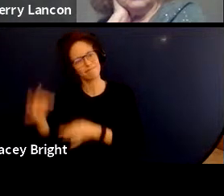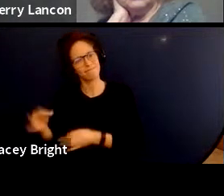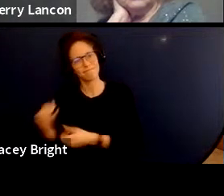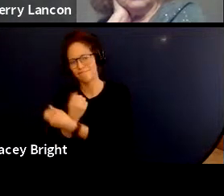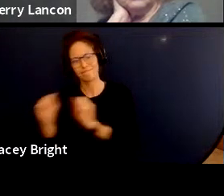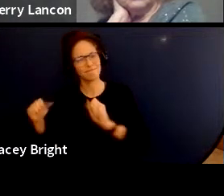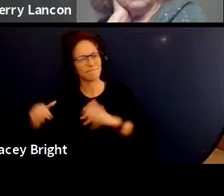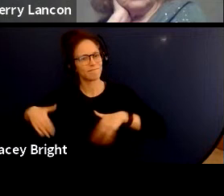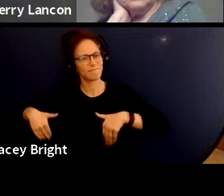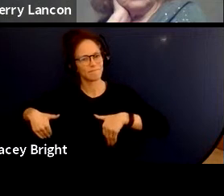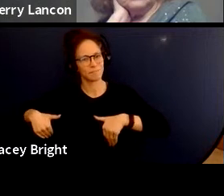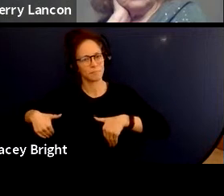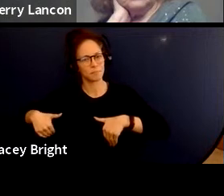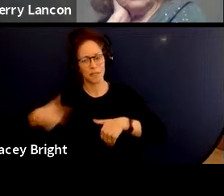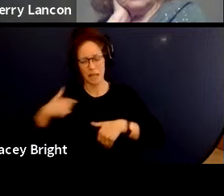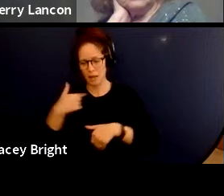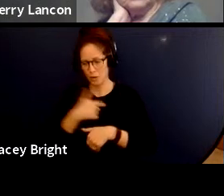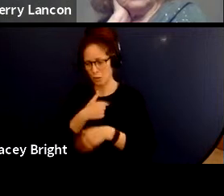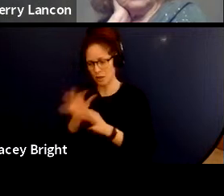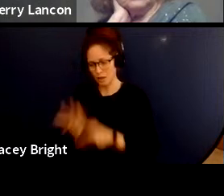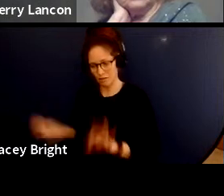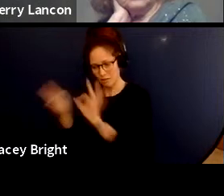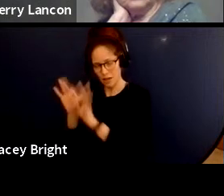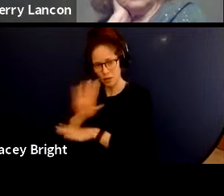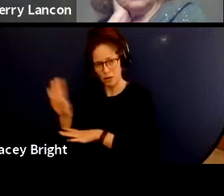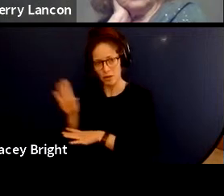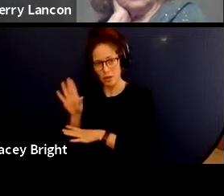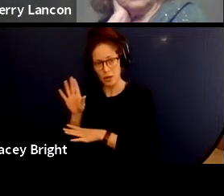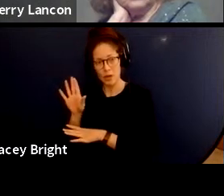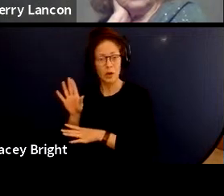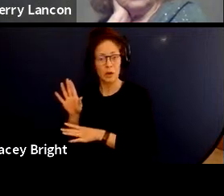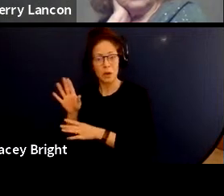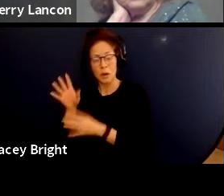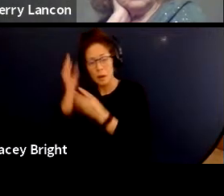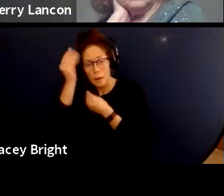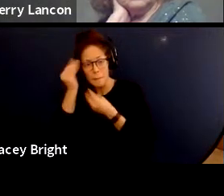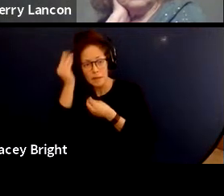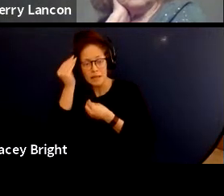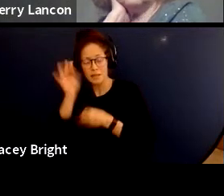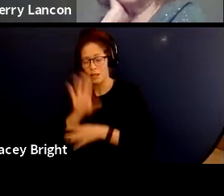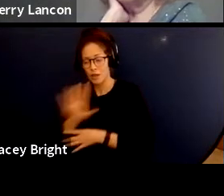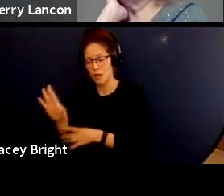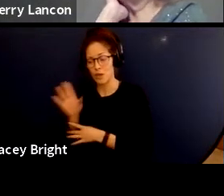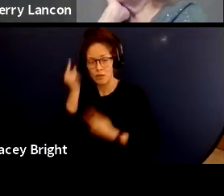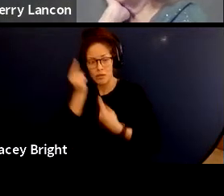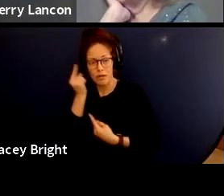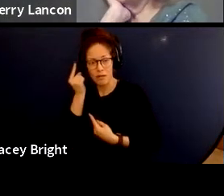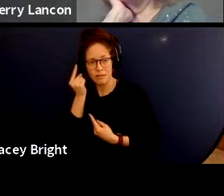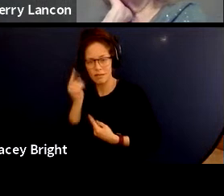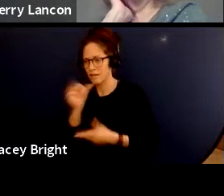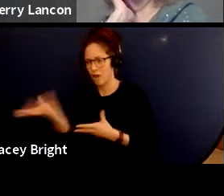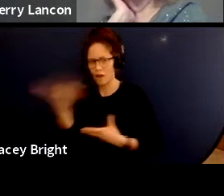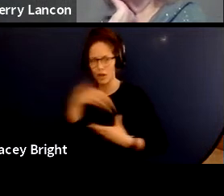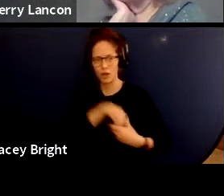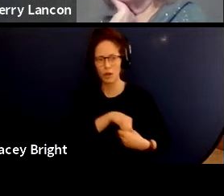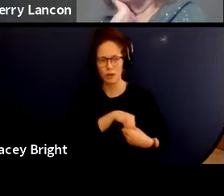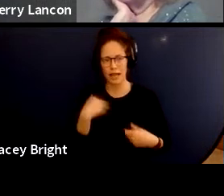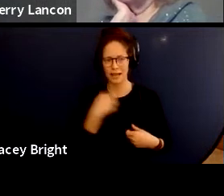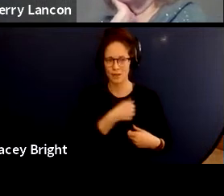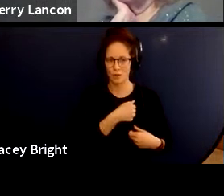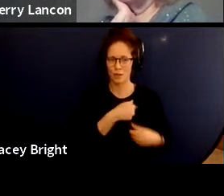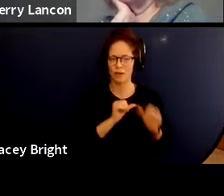safe. And are we valuing their opinions and their thoughts, or are we leaving them out, not including them as we are